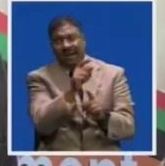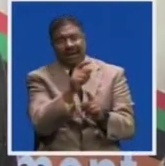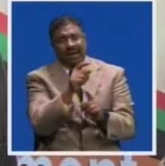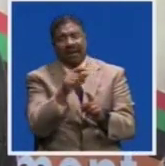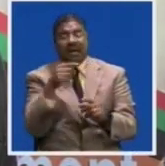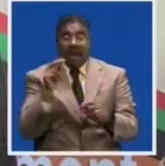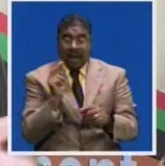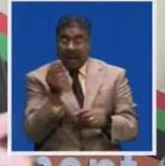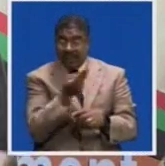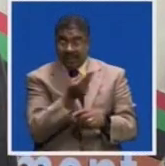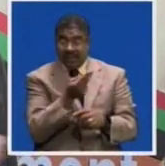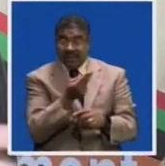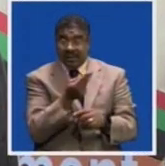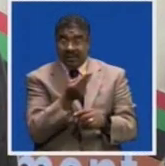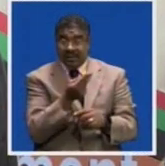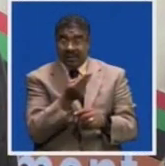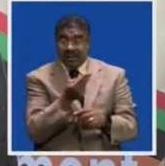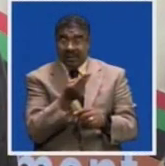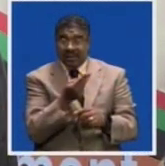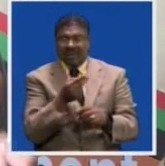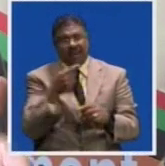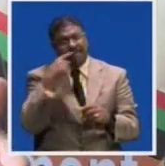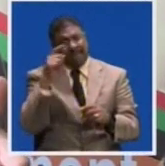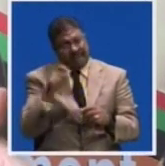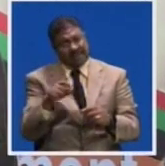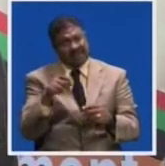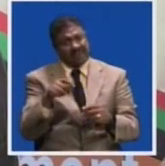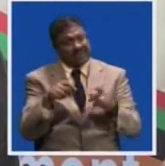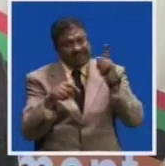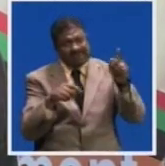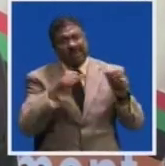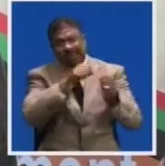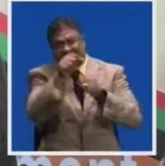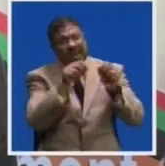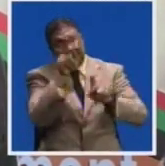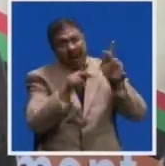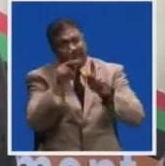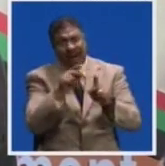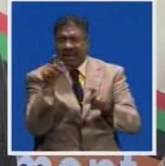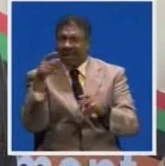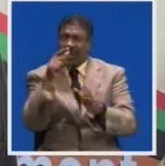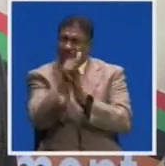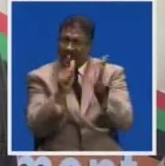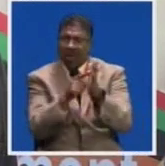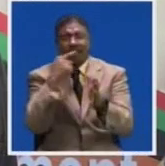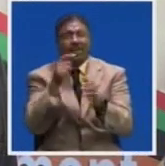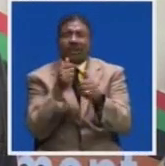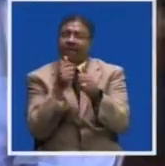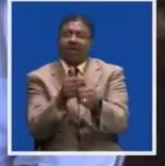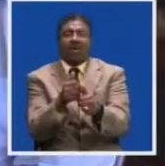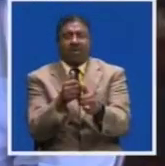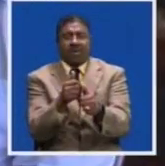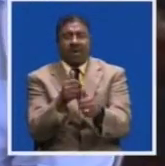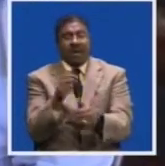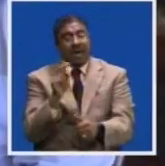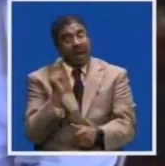citizens. Civil activism against the xenophobia is permissible within the confines of the law. But certainly, we are not going to allow